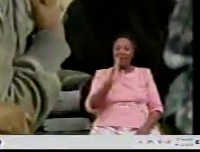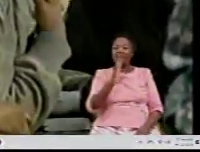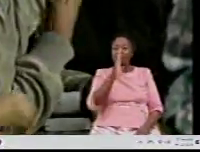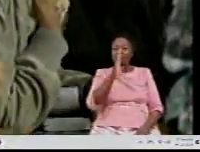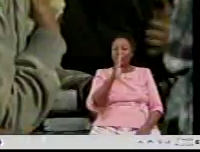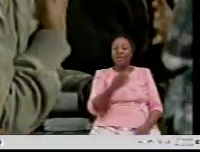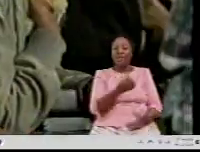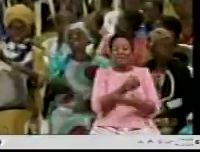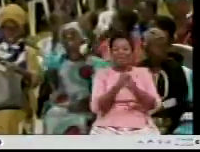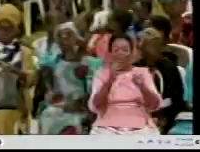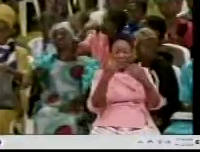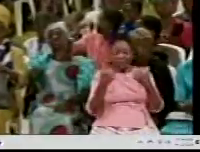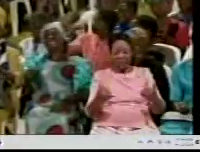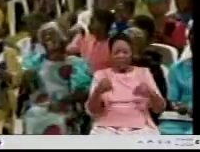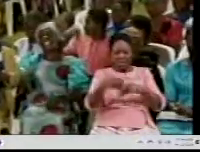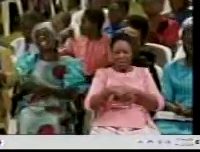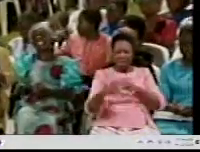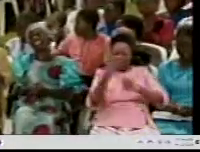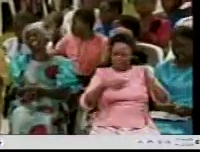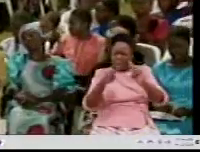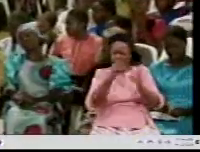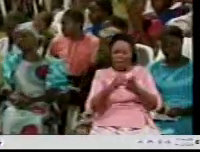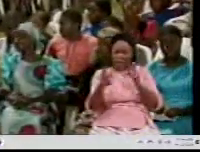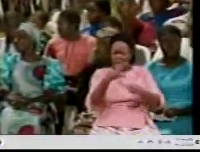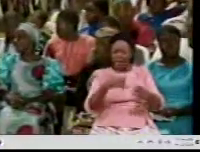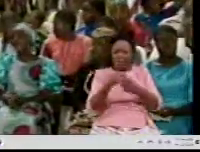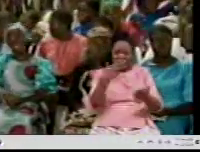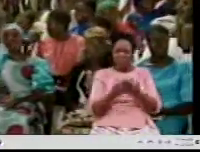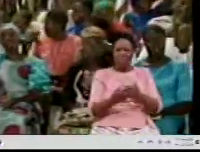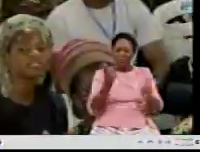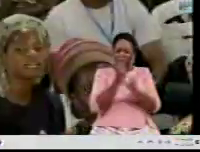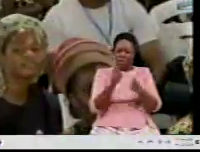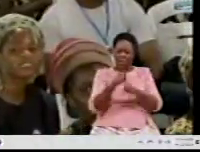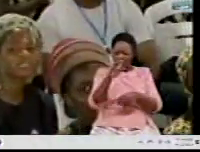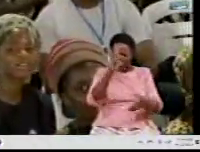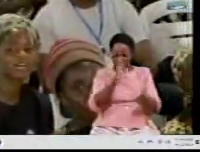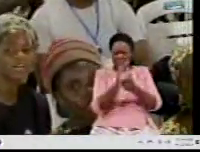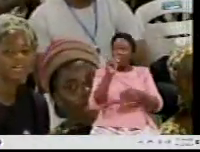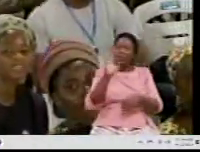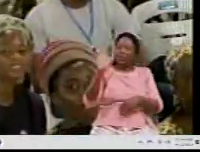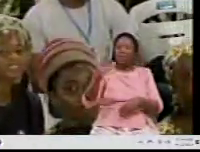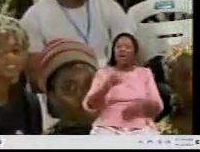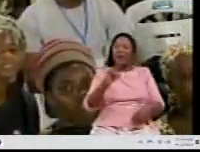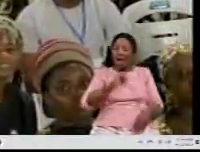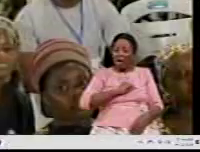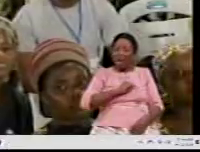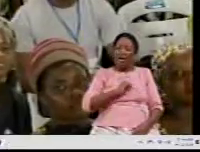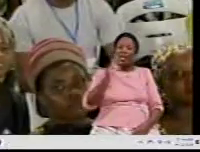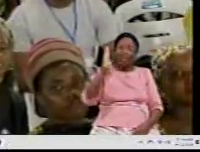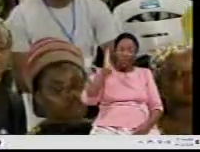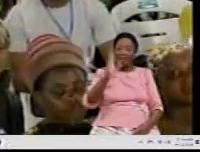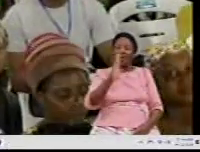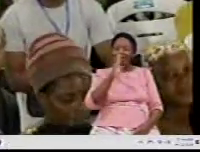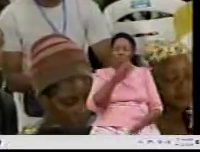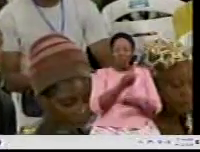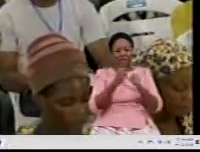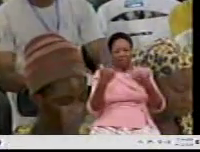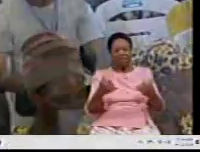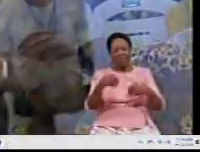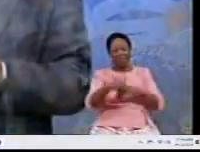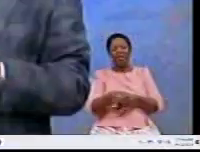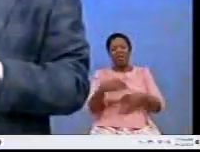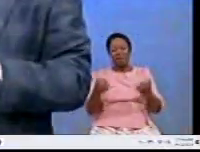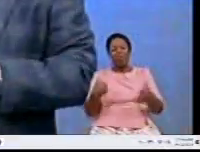well. Say it like you believe it. Heads bowed and